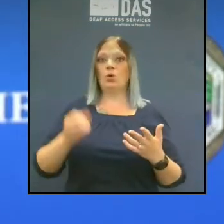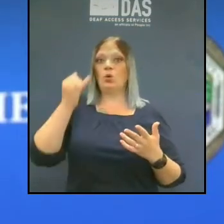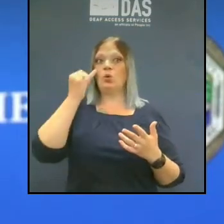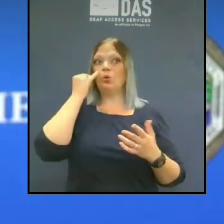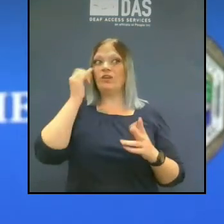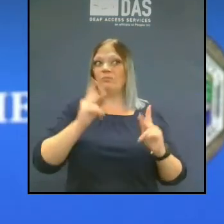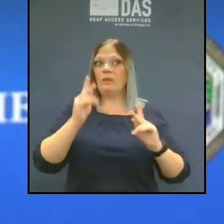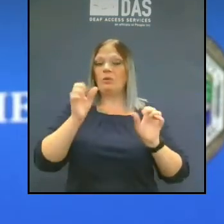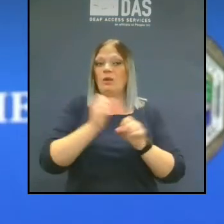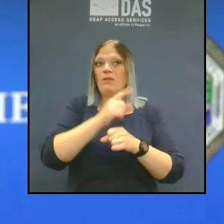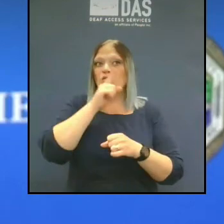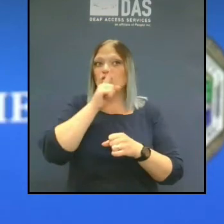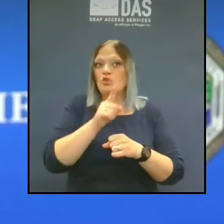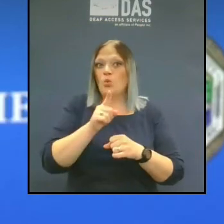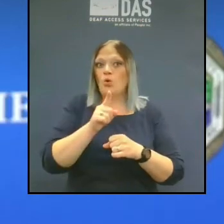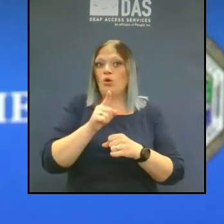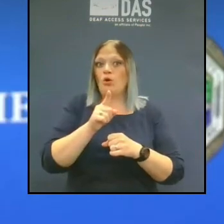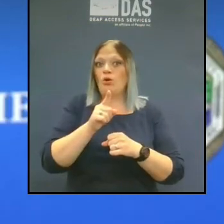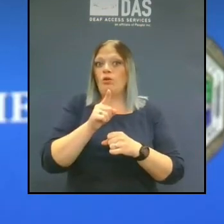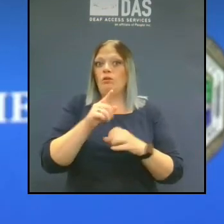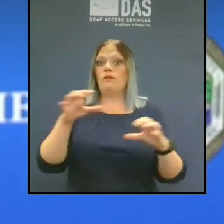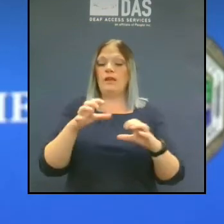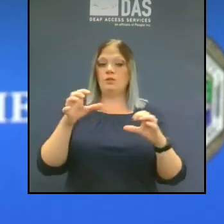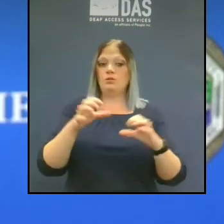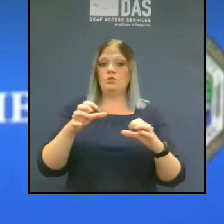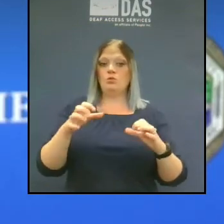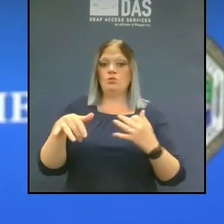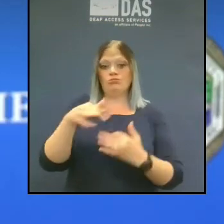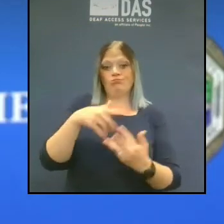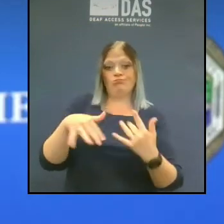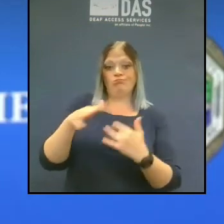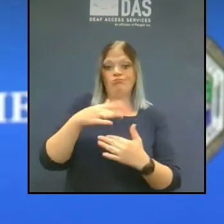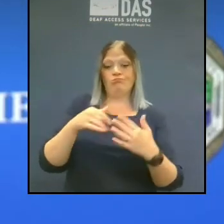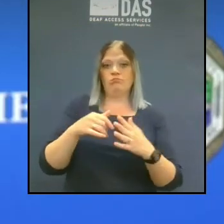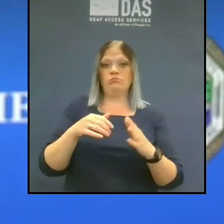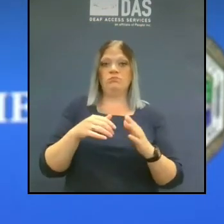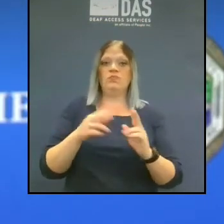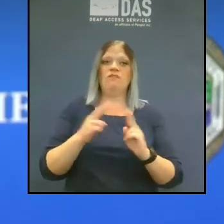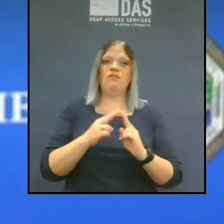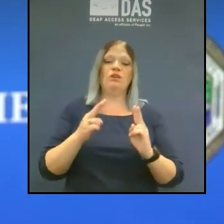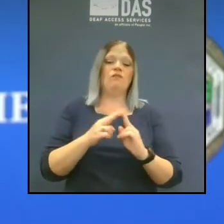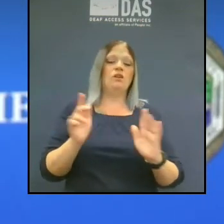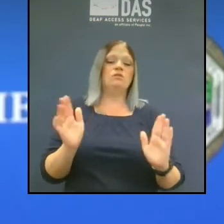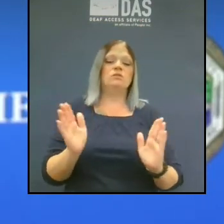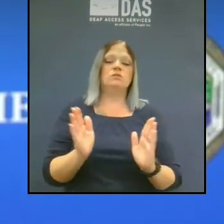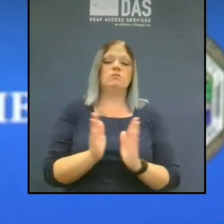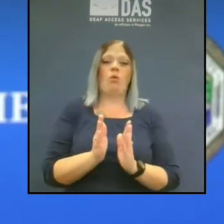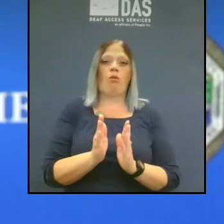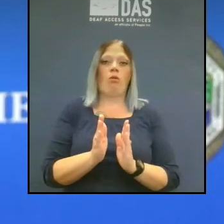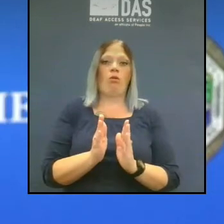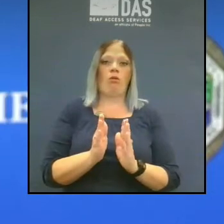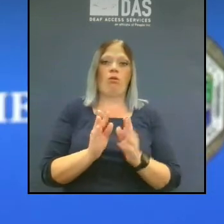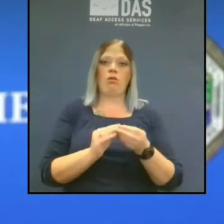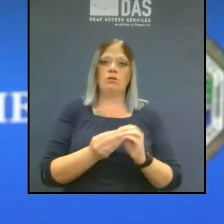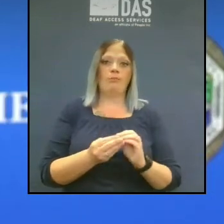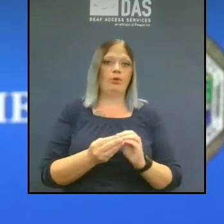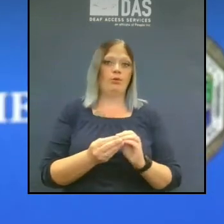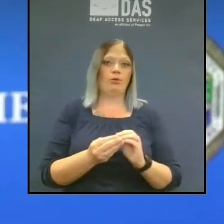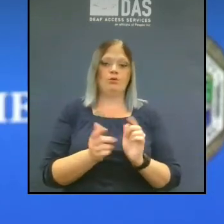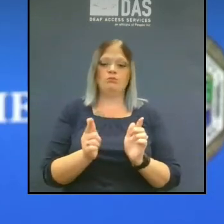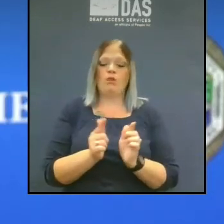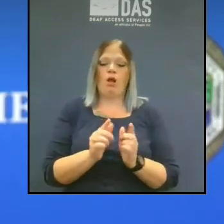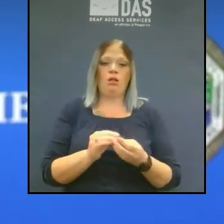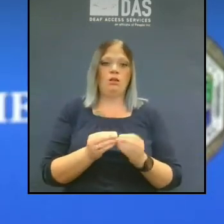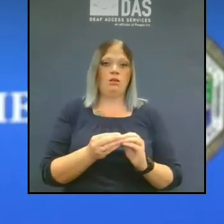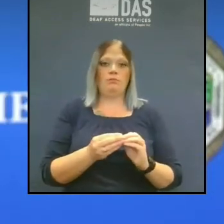sure that that if they do social gather, keep it to a very, very small number, as small as possible. Make sure you're